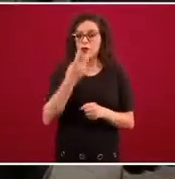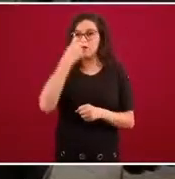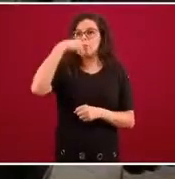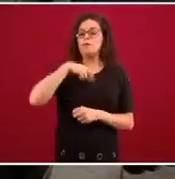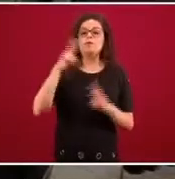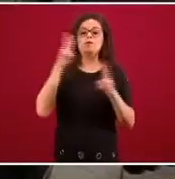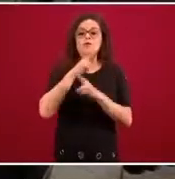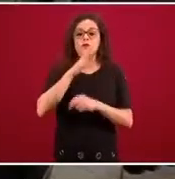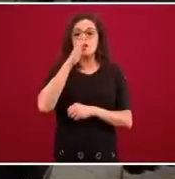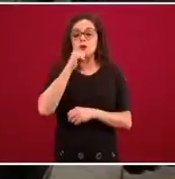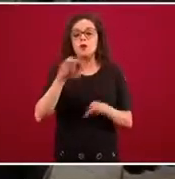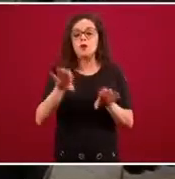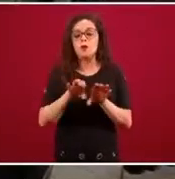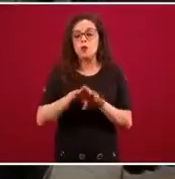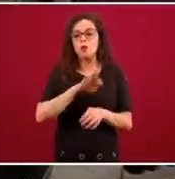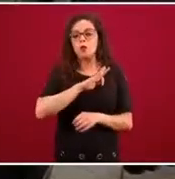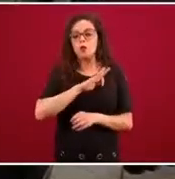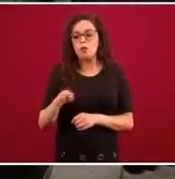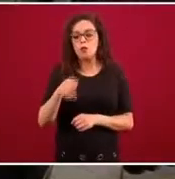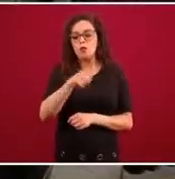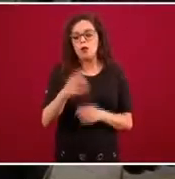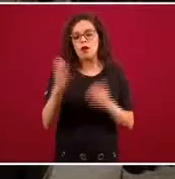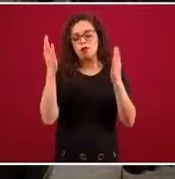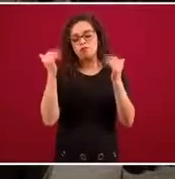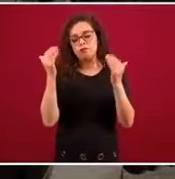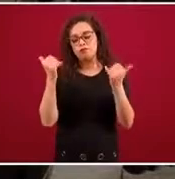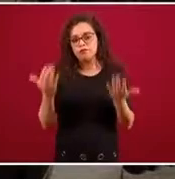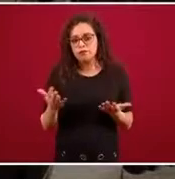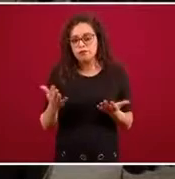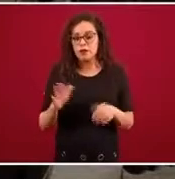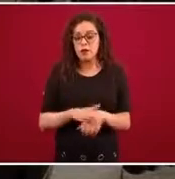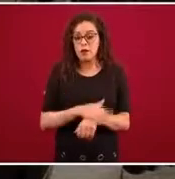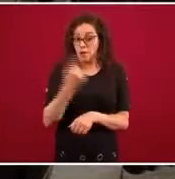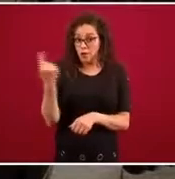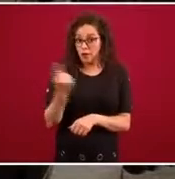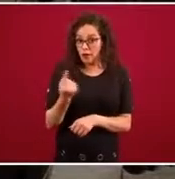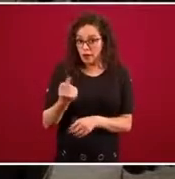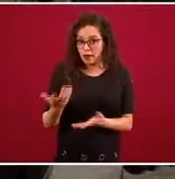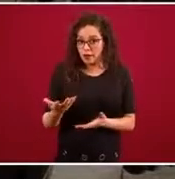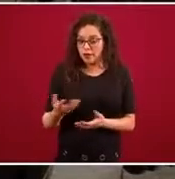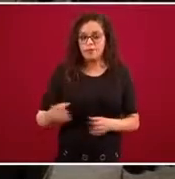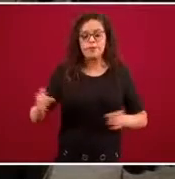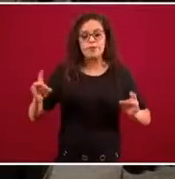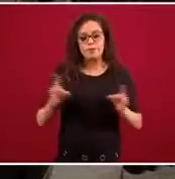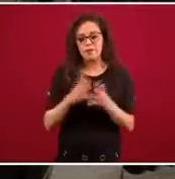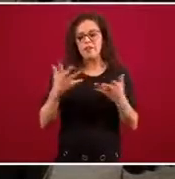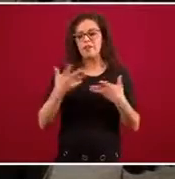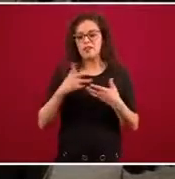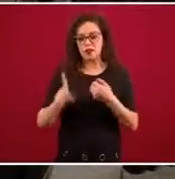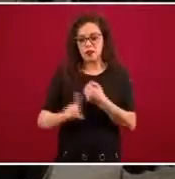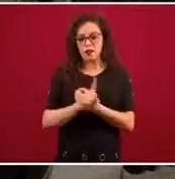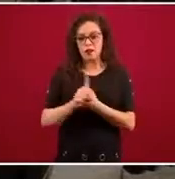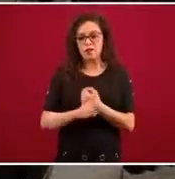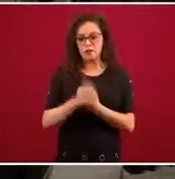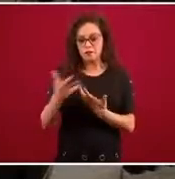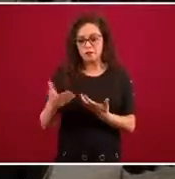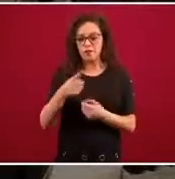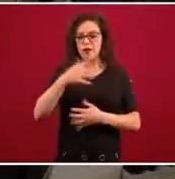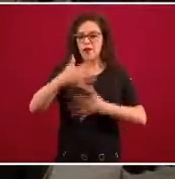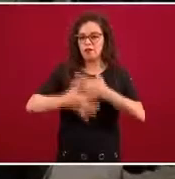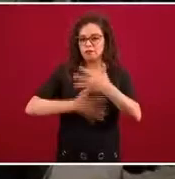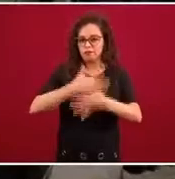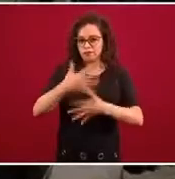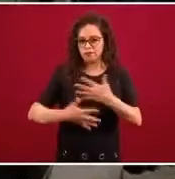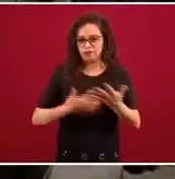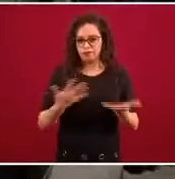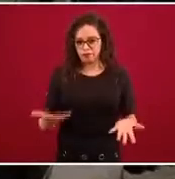are intubated, because what we have seen in some cases of violence that have appeared in